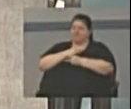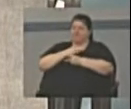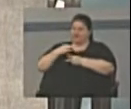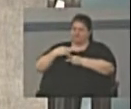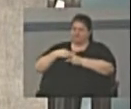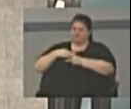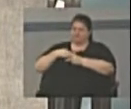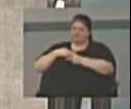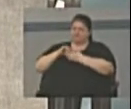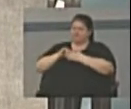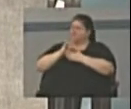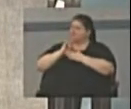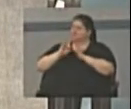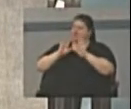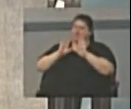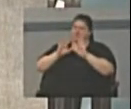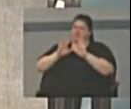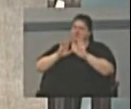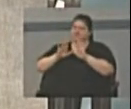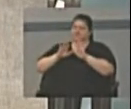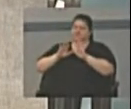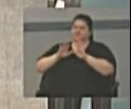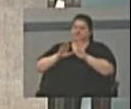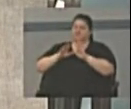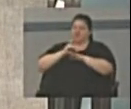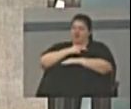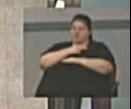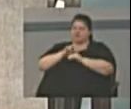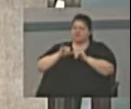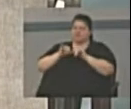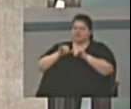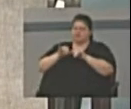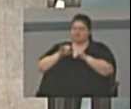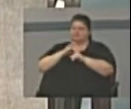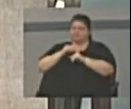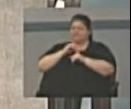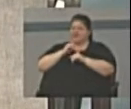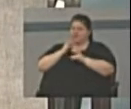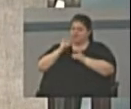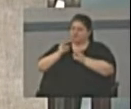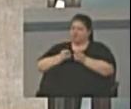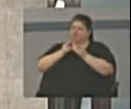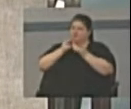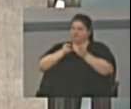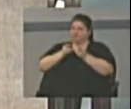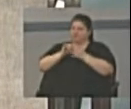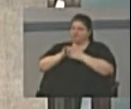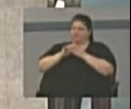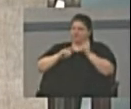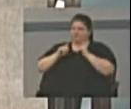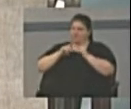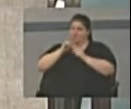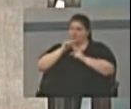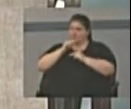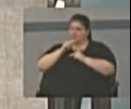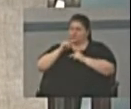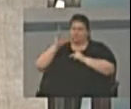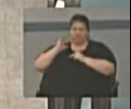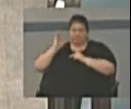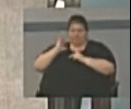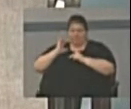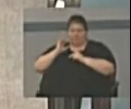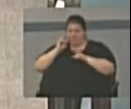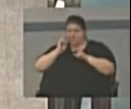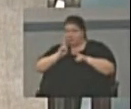It was a terrific visit, and I would certainly recommend that people who heretofore have